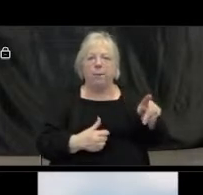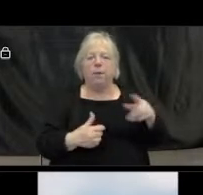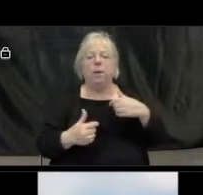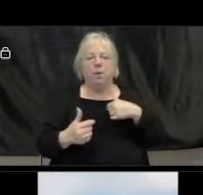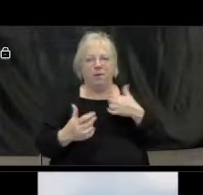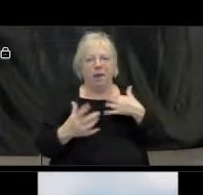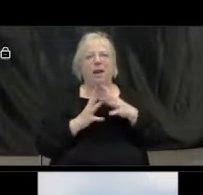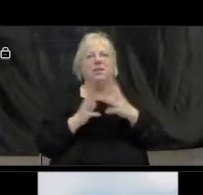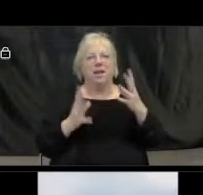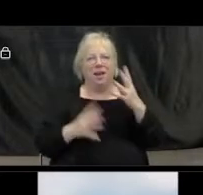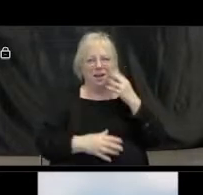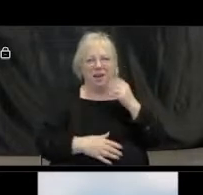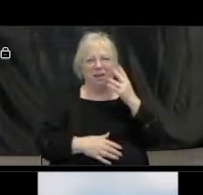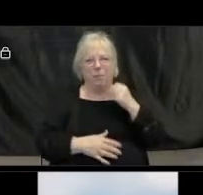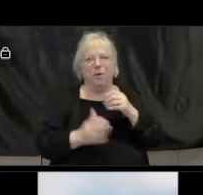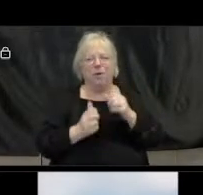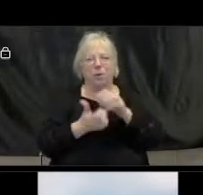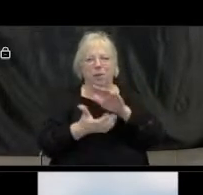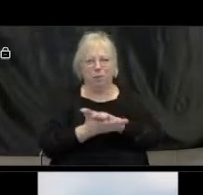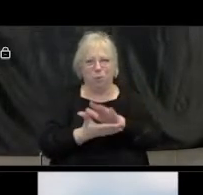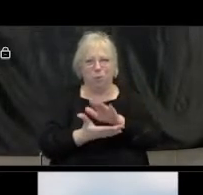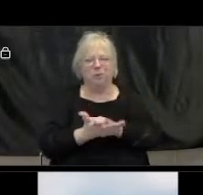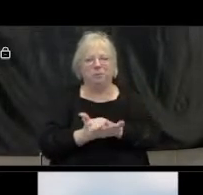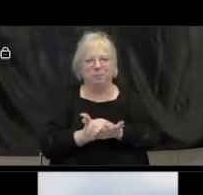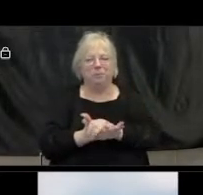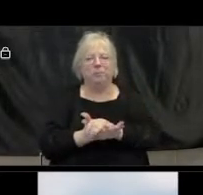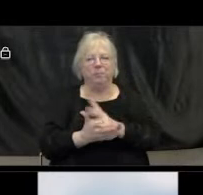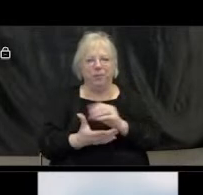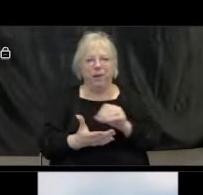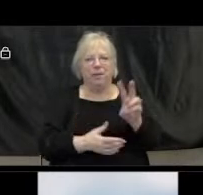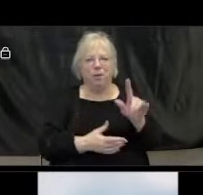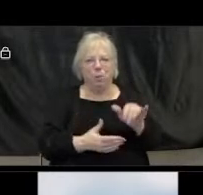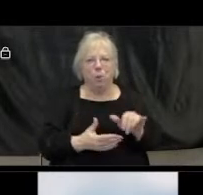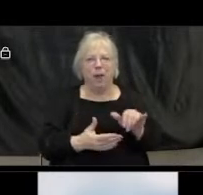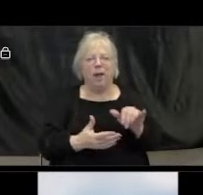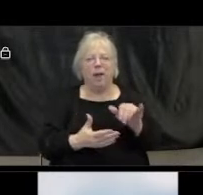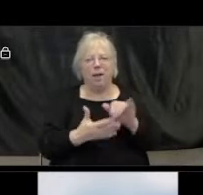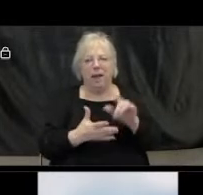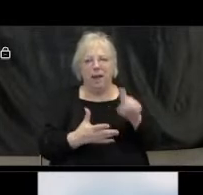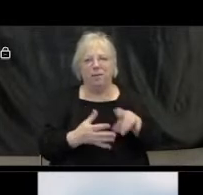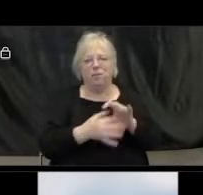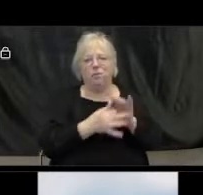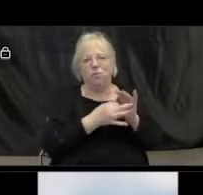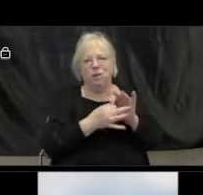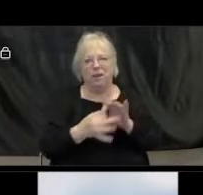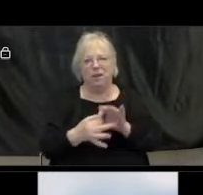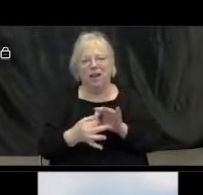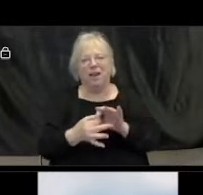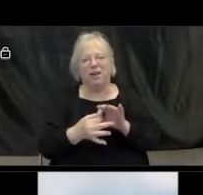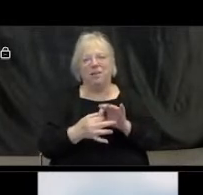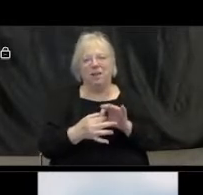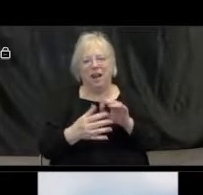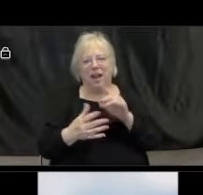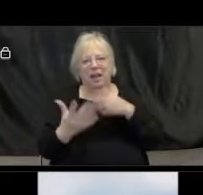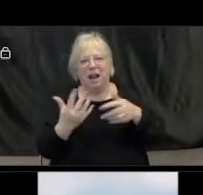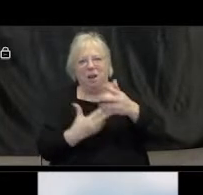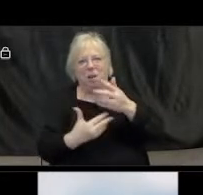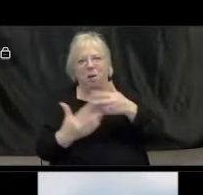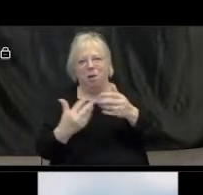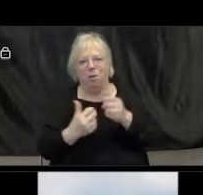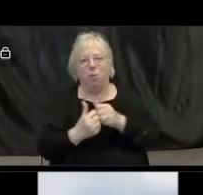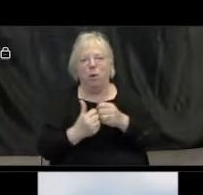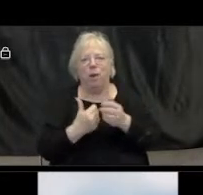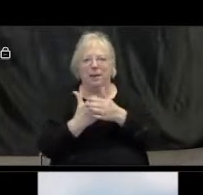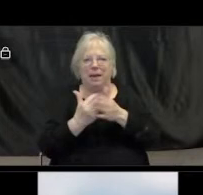of experience with schools and how they have to relate to neighbors,